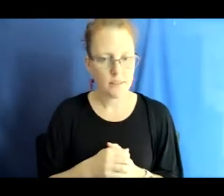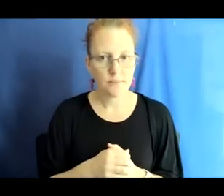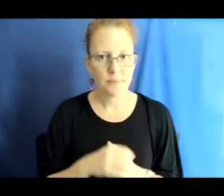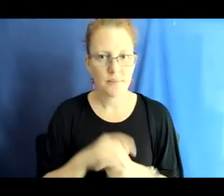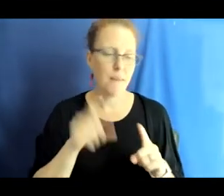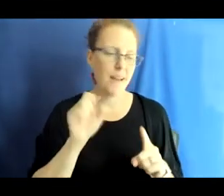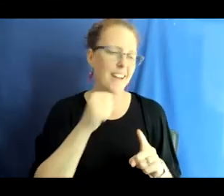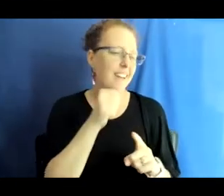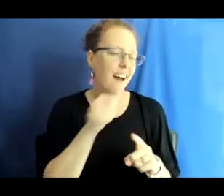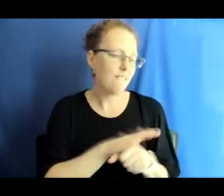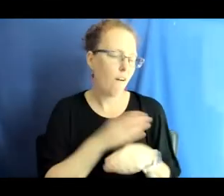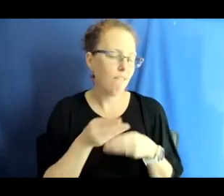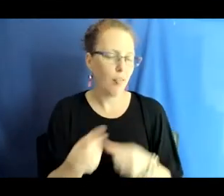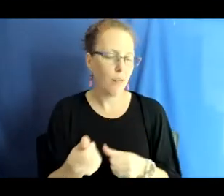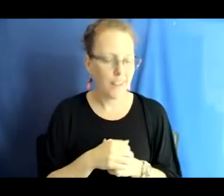yeah.